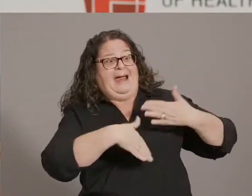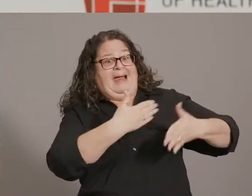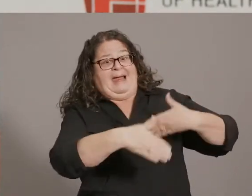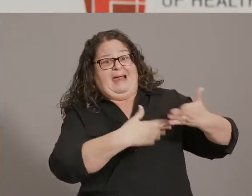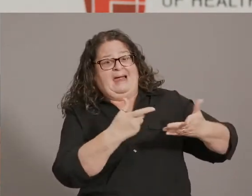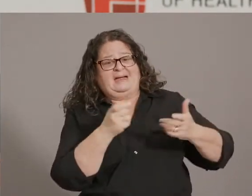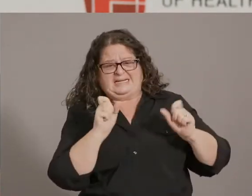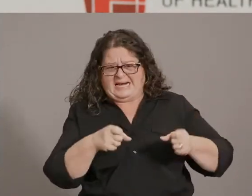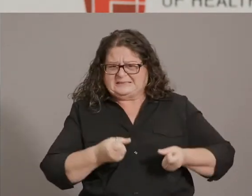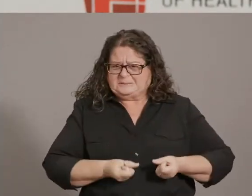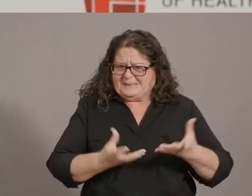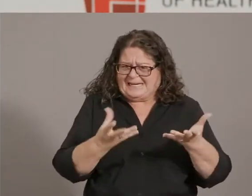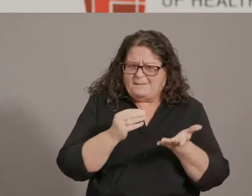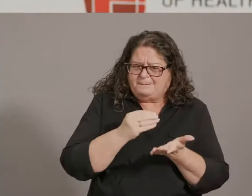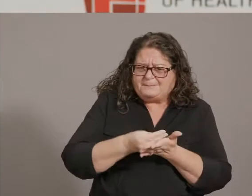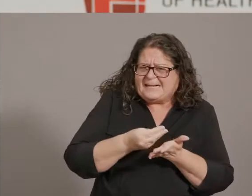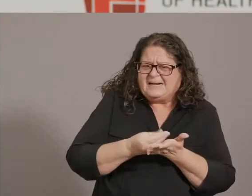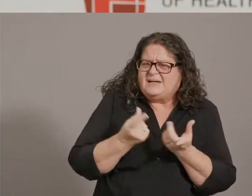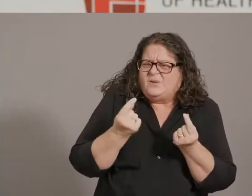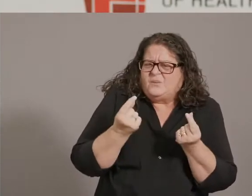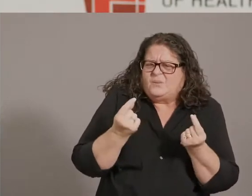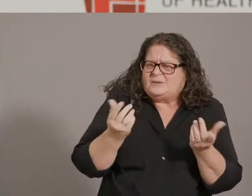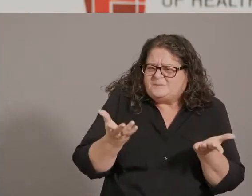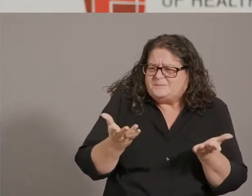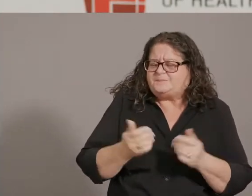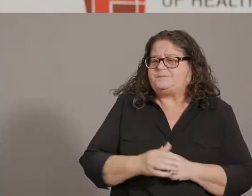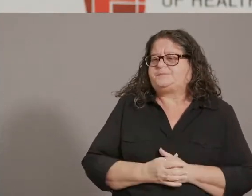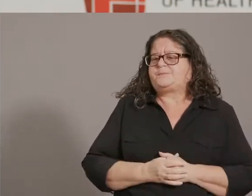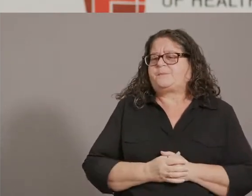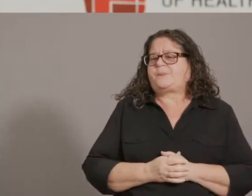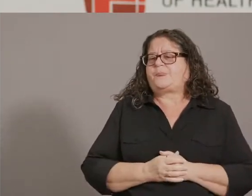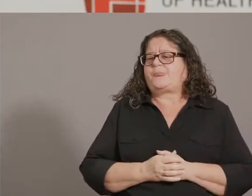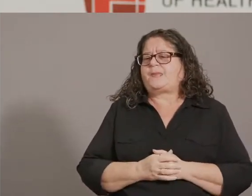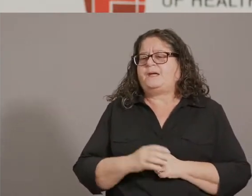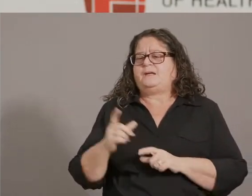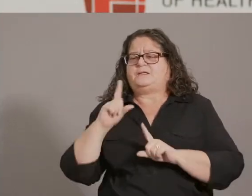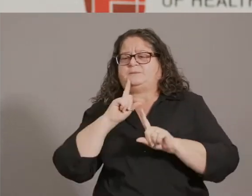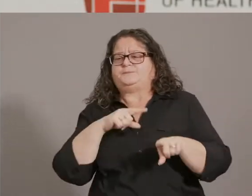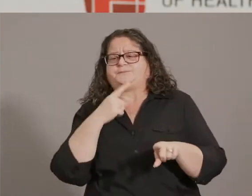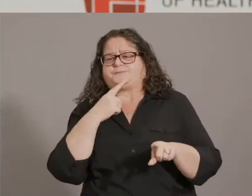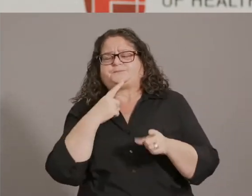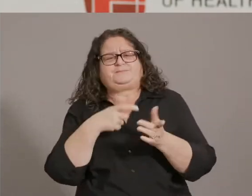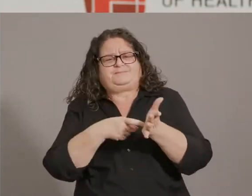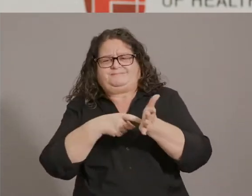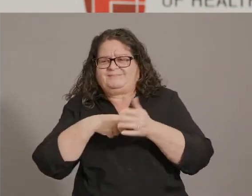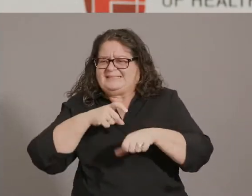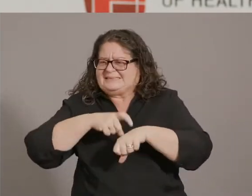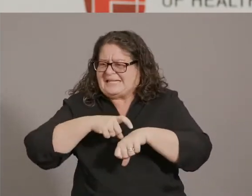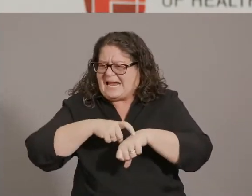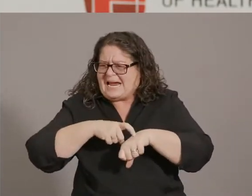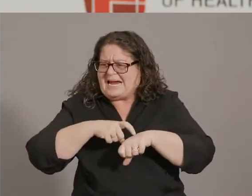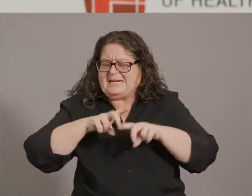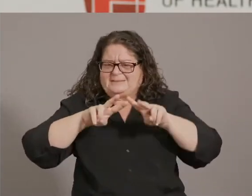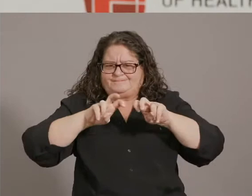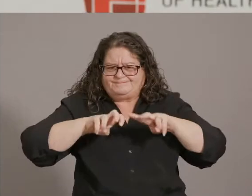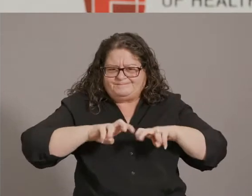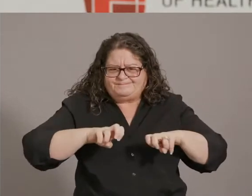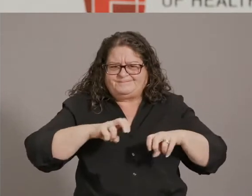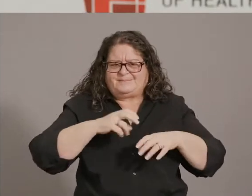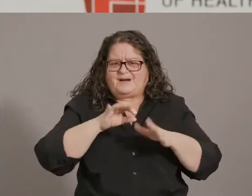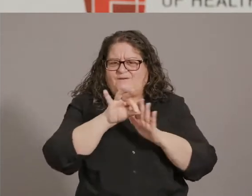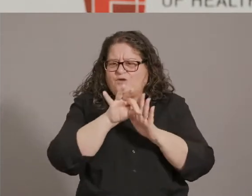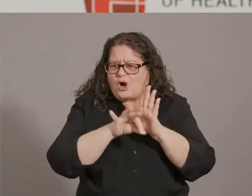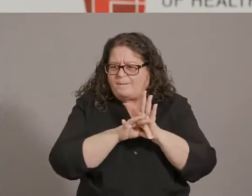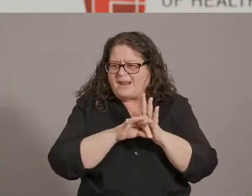It takes a while to come up with like what kind of formula you're going to get. We still are looking at how much we need here at the